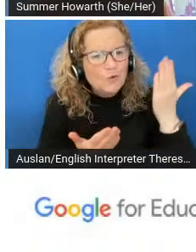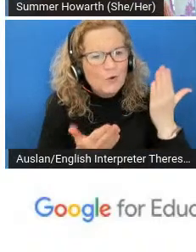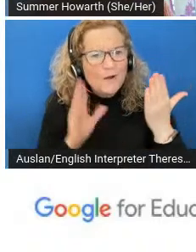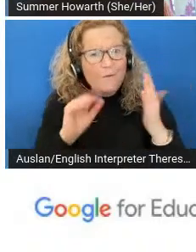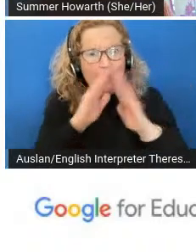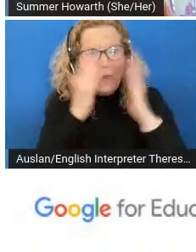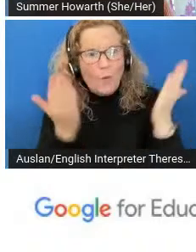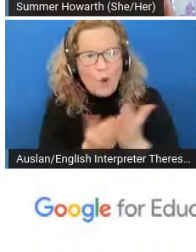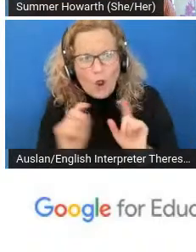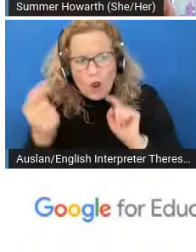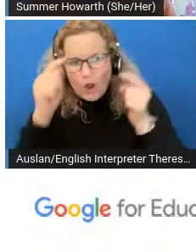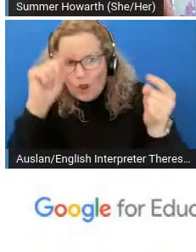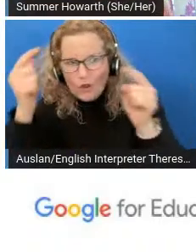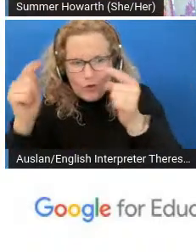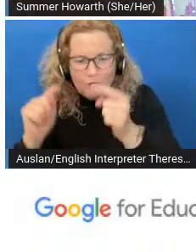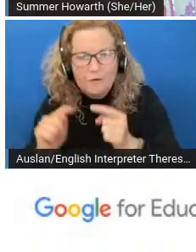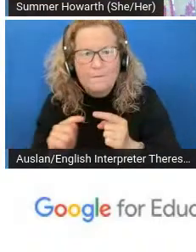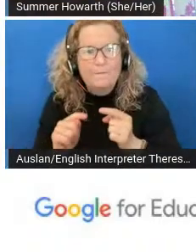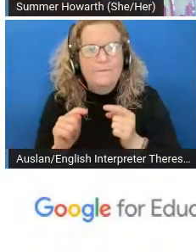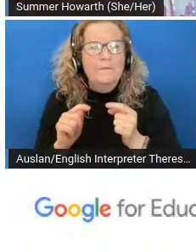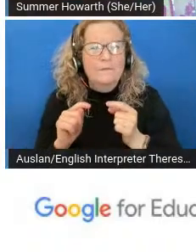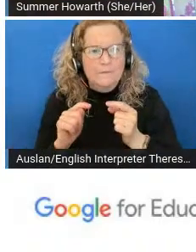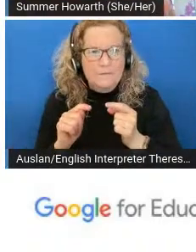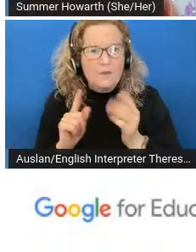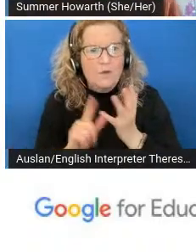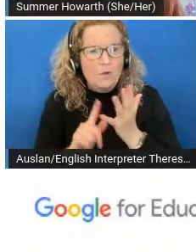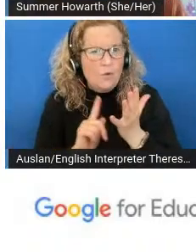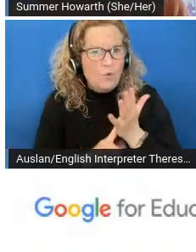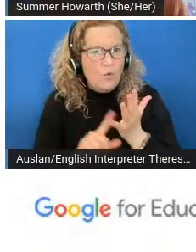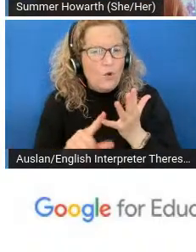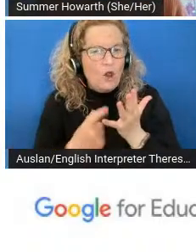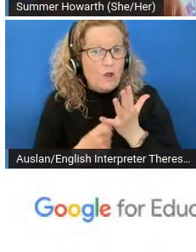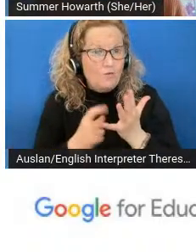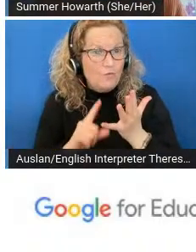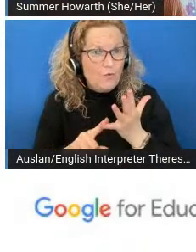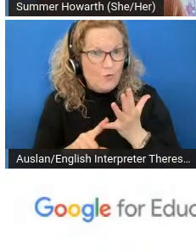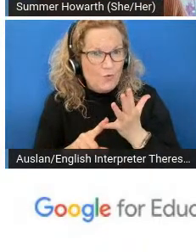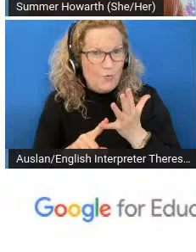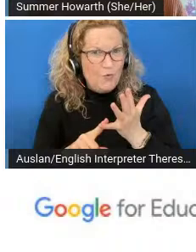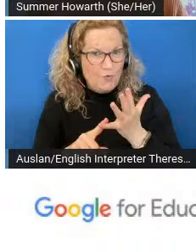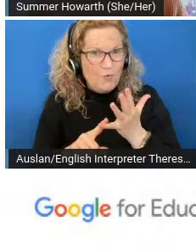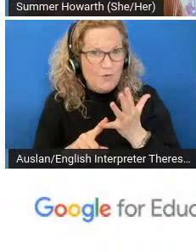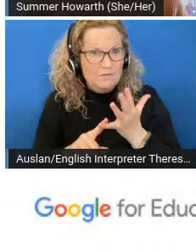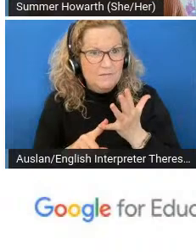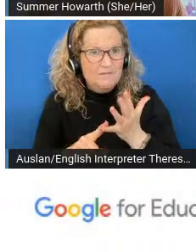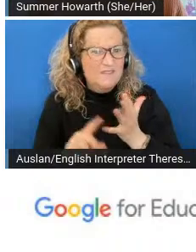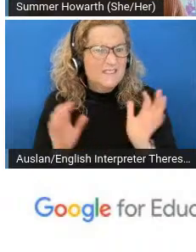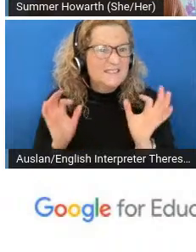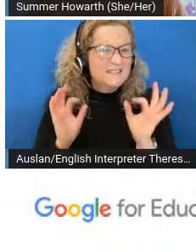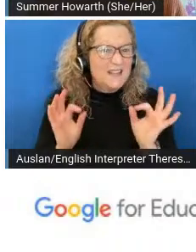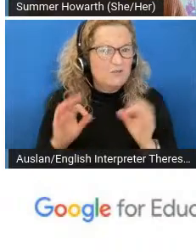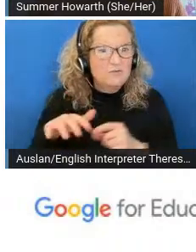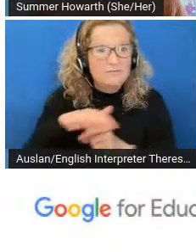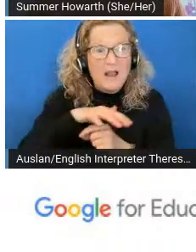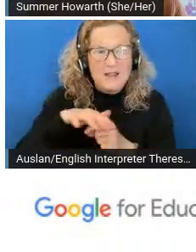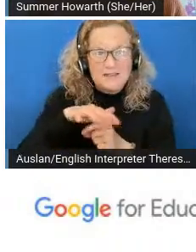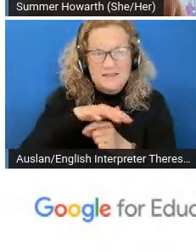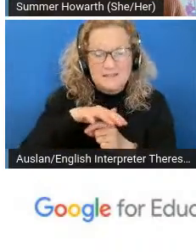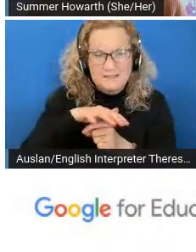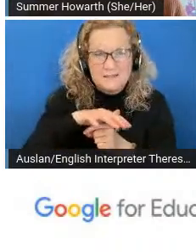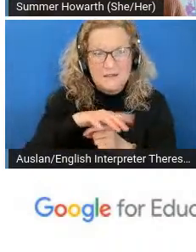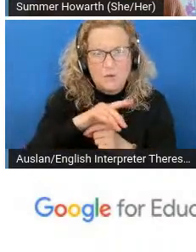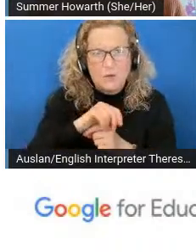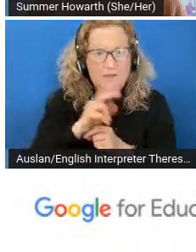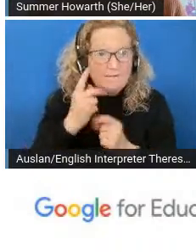circular structures. Uluru is sacred place, so you can go and visit Uluru and learn all about the